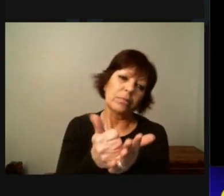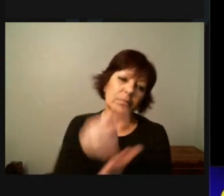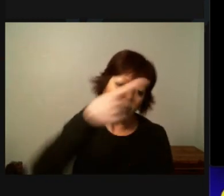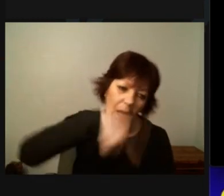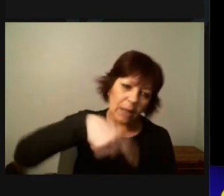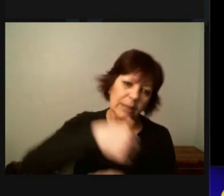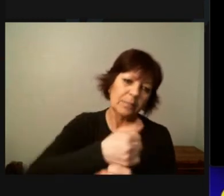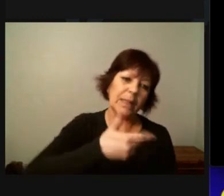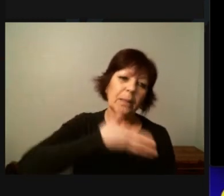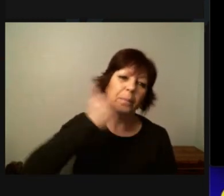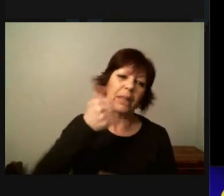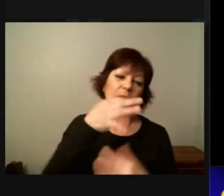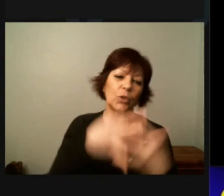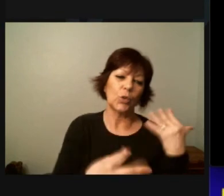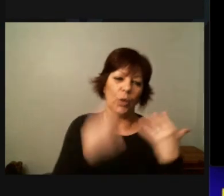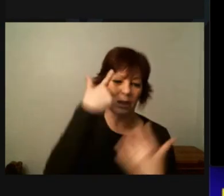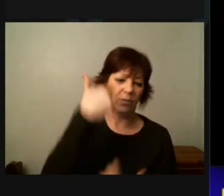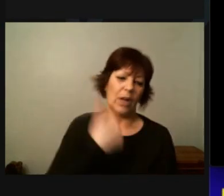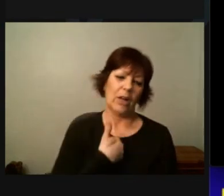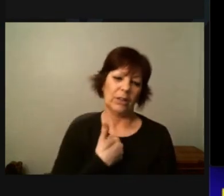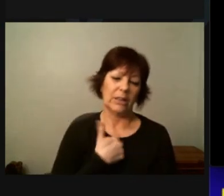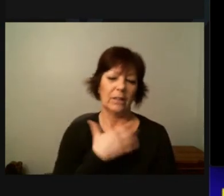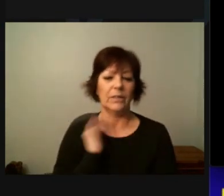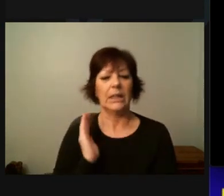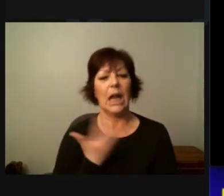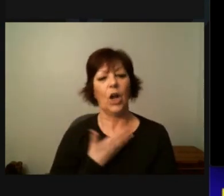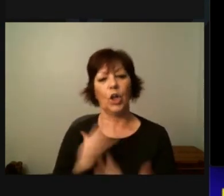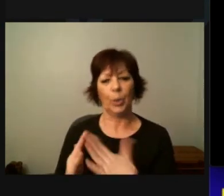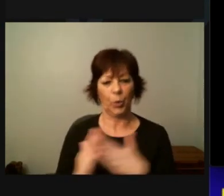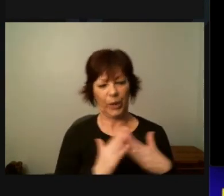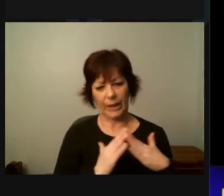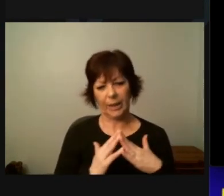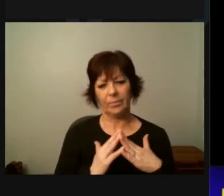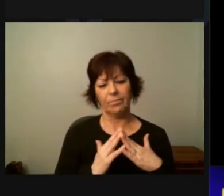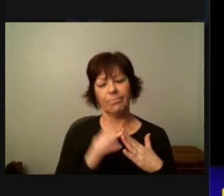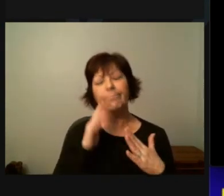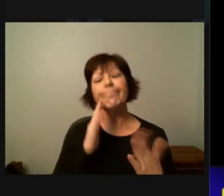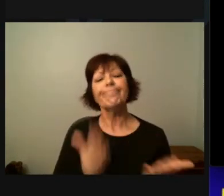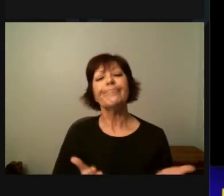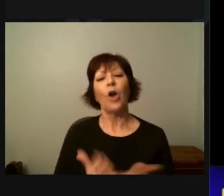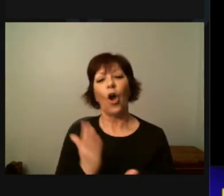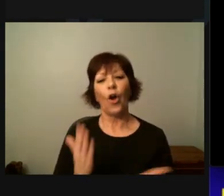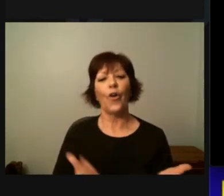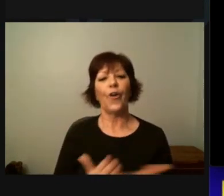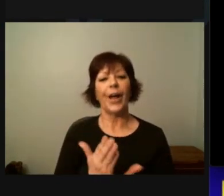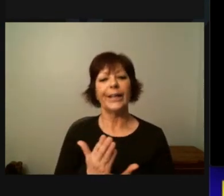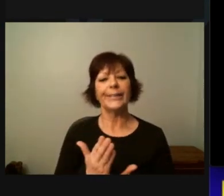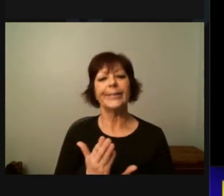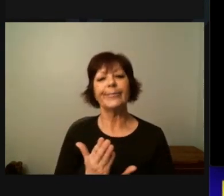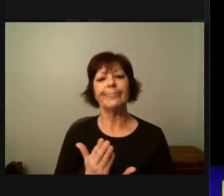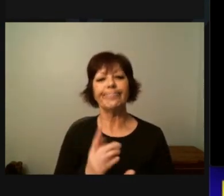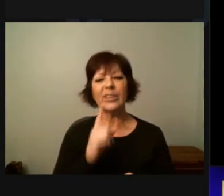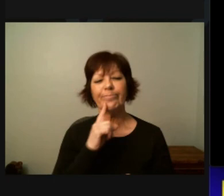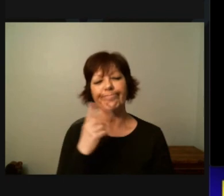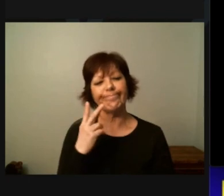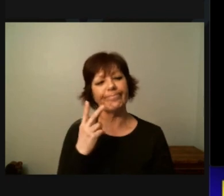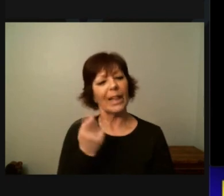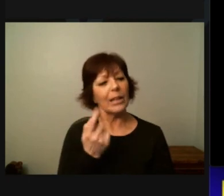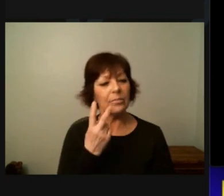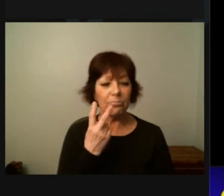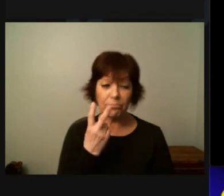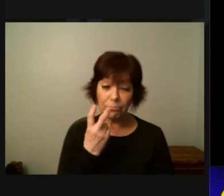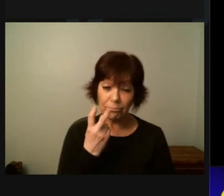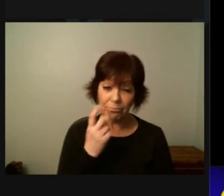the best choices for ourselves and our community. So it's okay to be a little skeptical. It's okay to